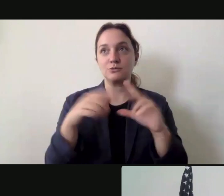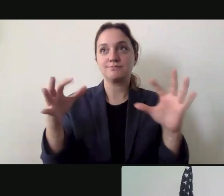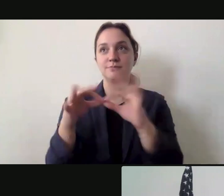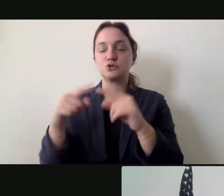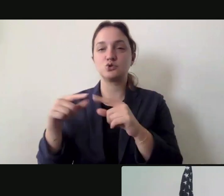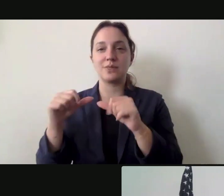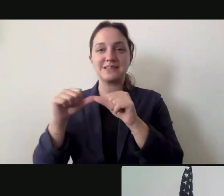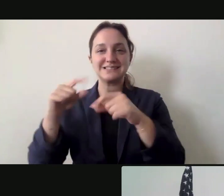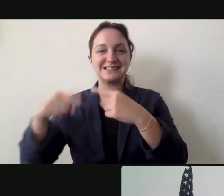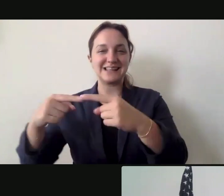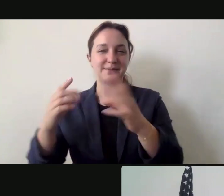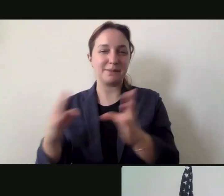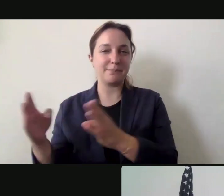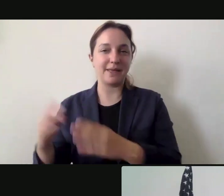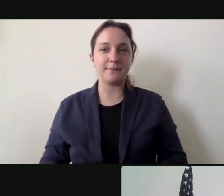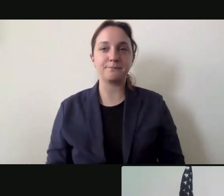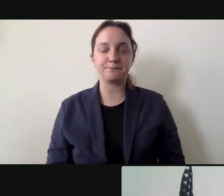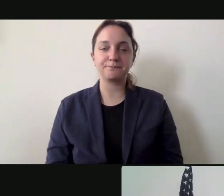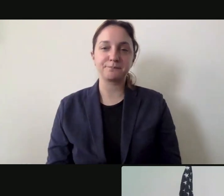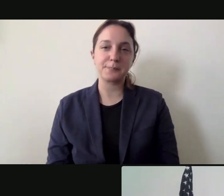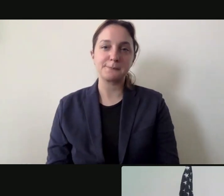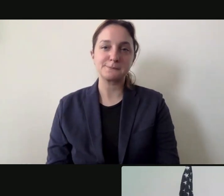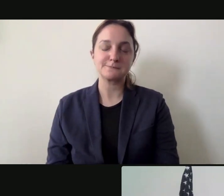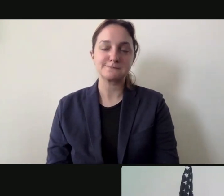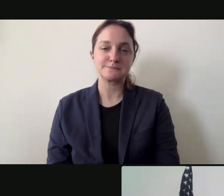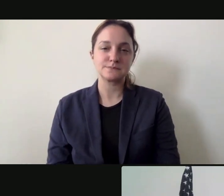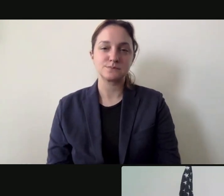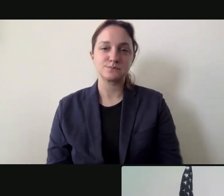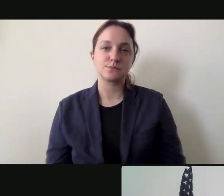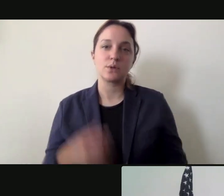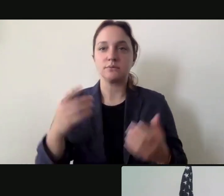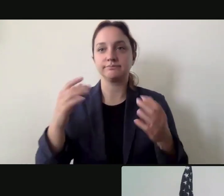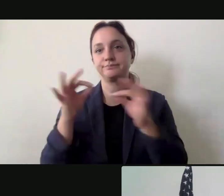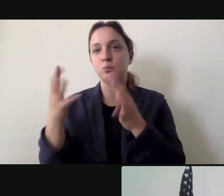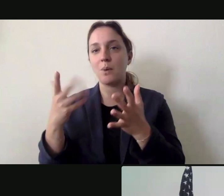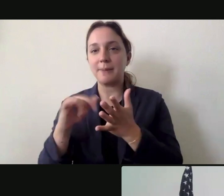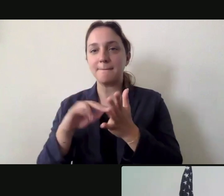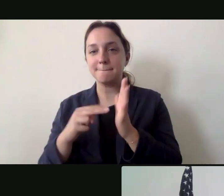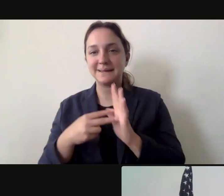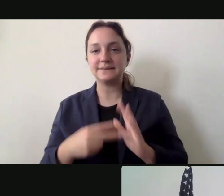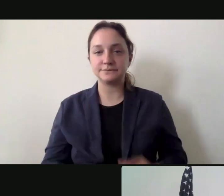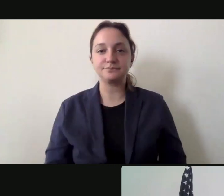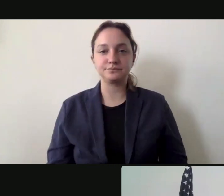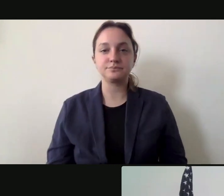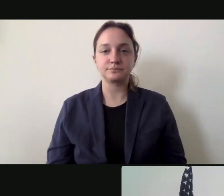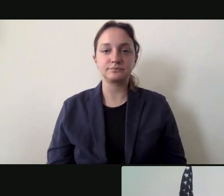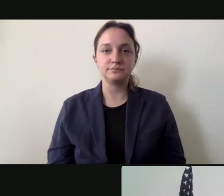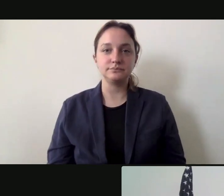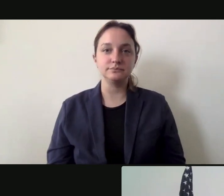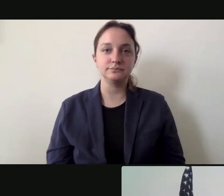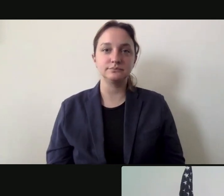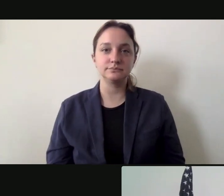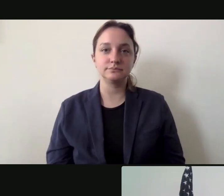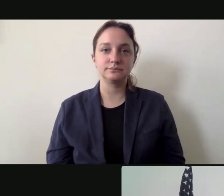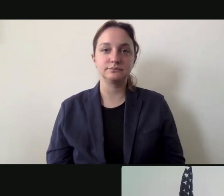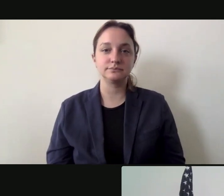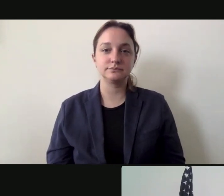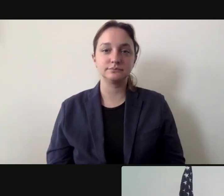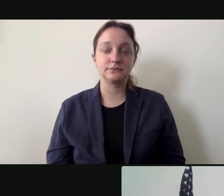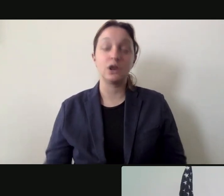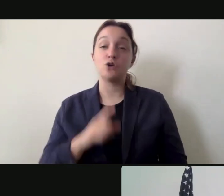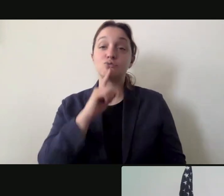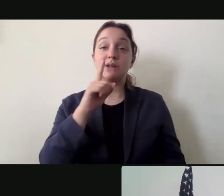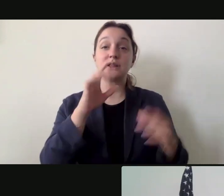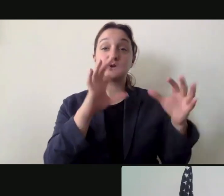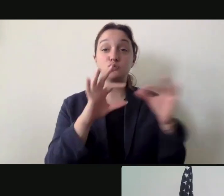to questions and share with our community here what it means. And like in short, in dollars, to the core of the sustainability